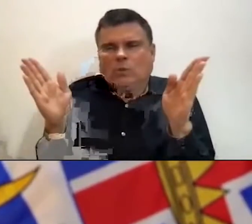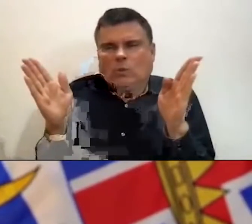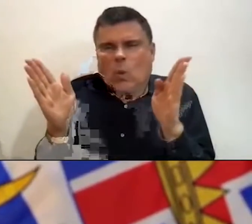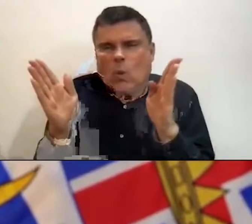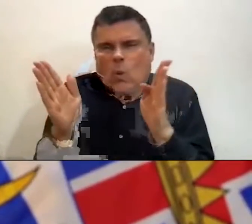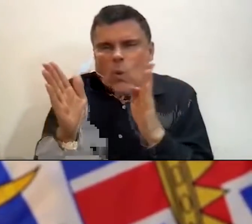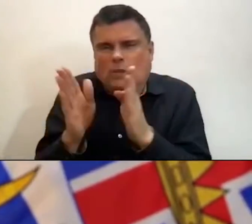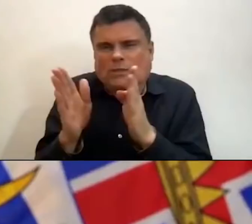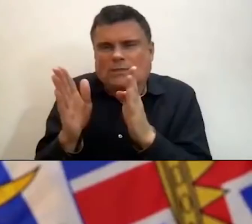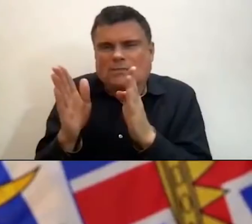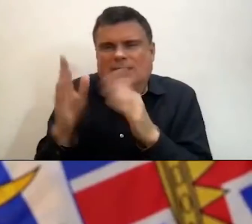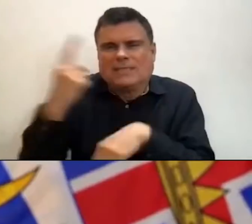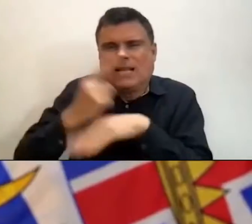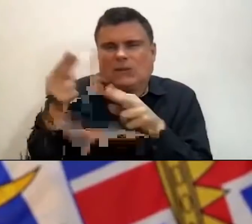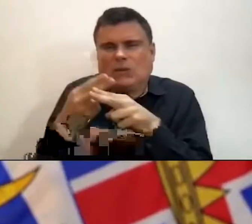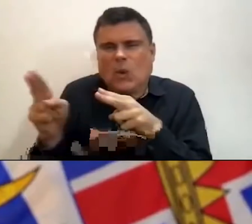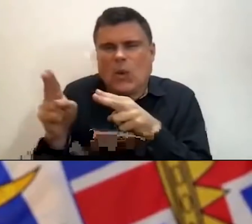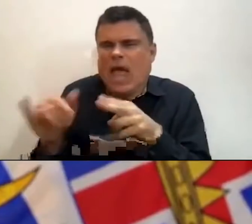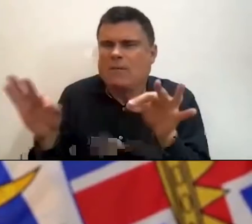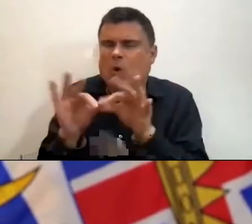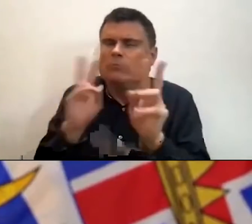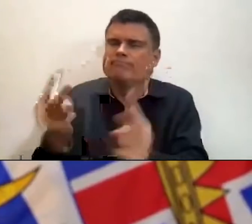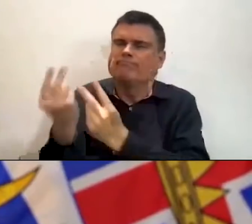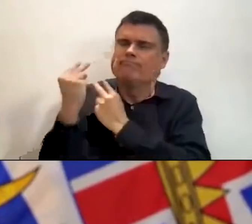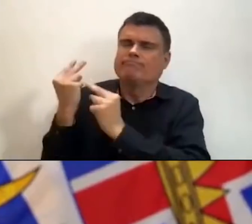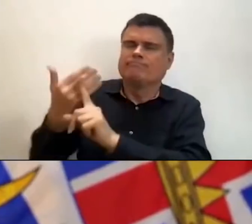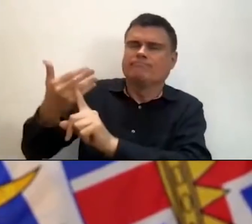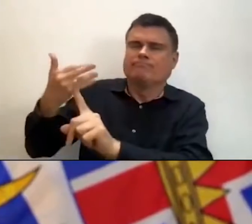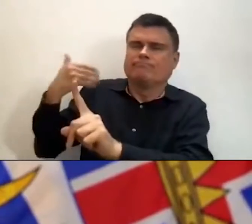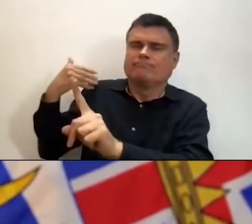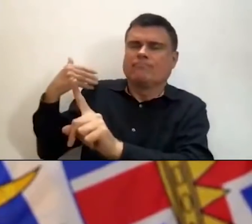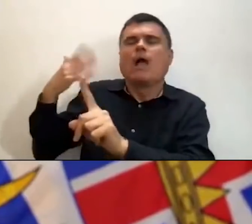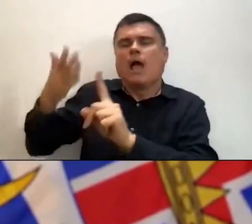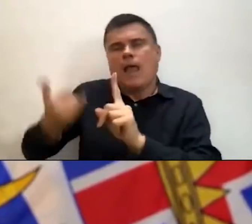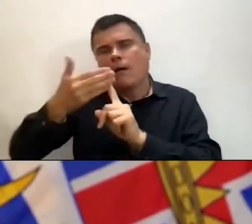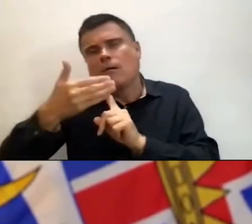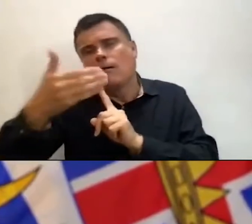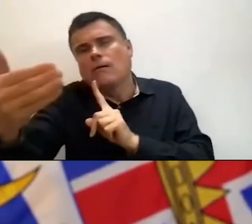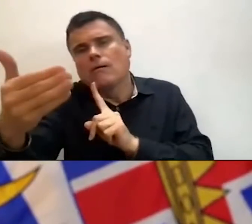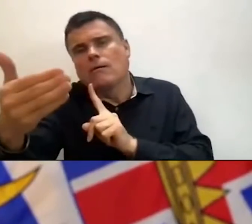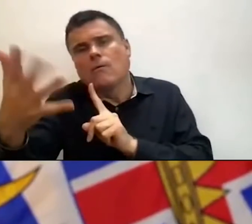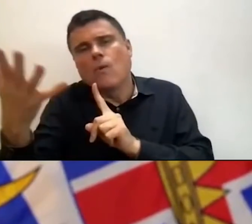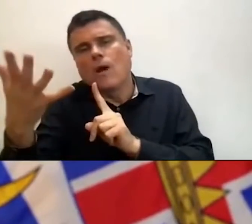had over this last few years and that we continue to have.